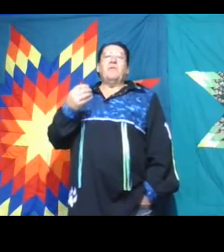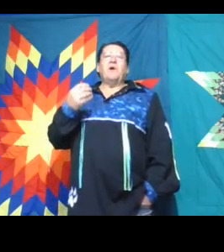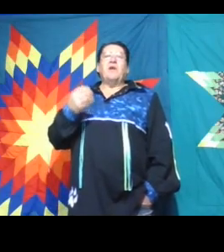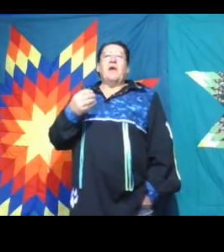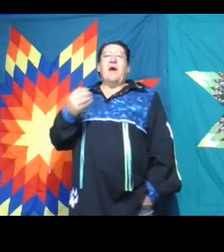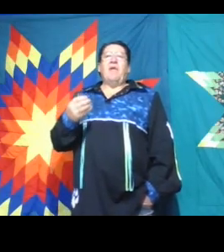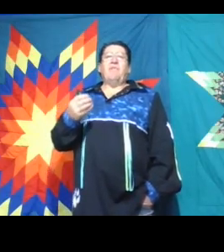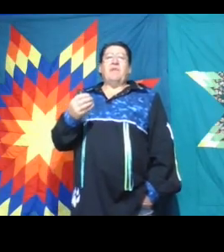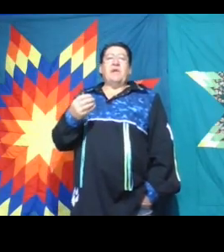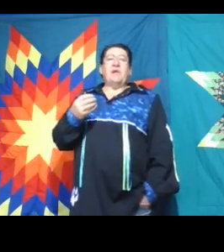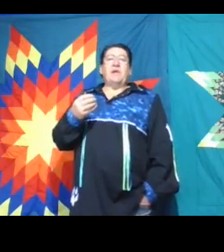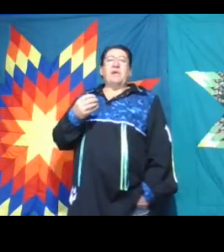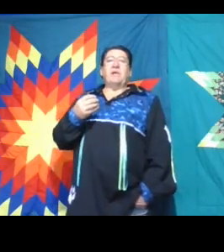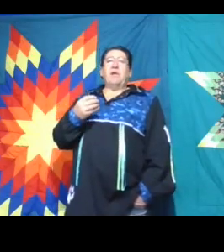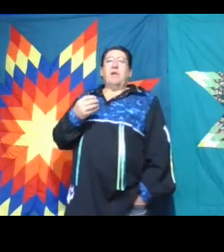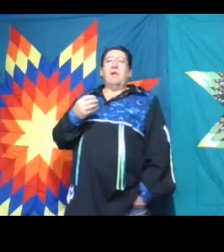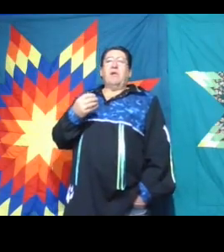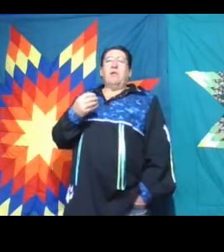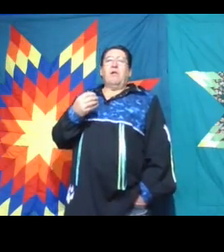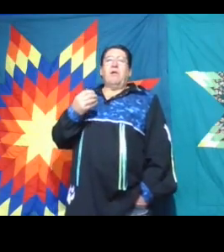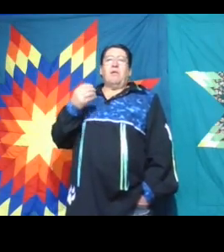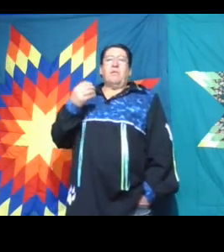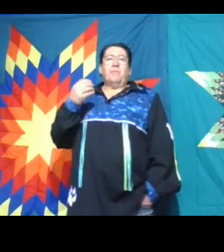you do not have the